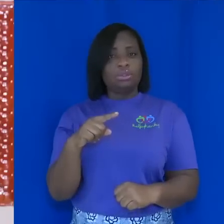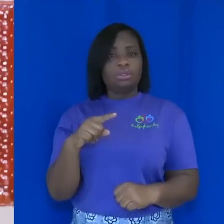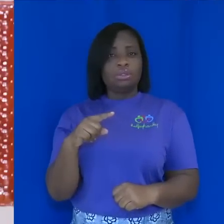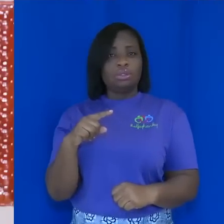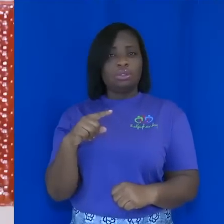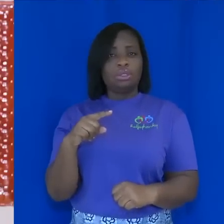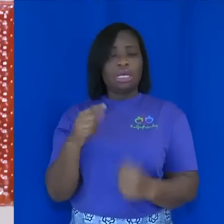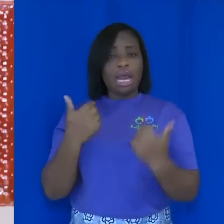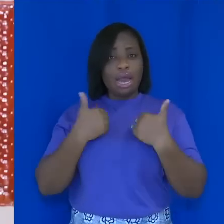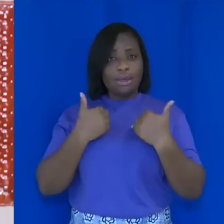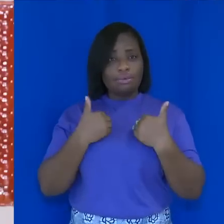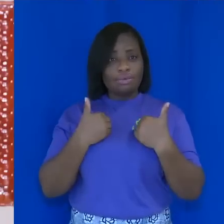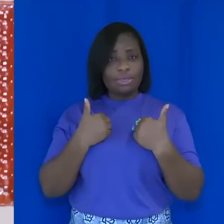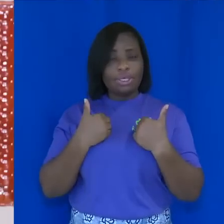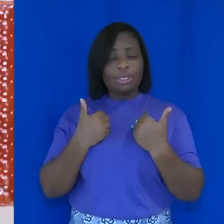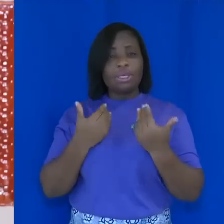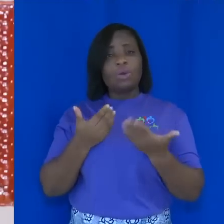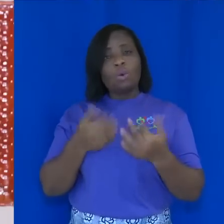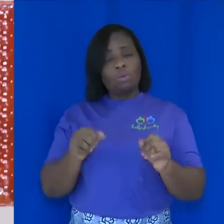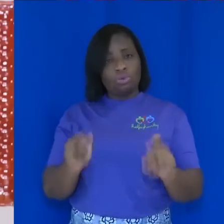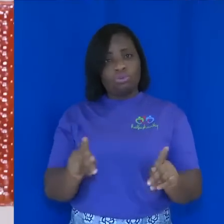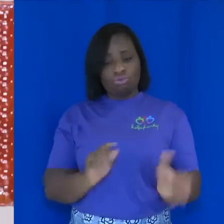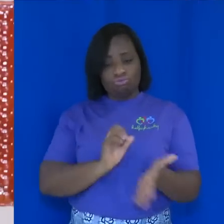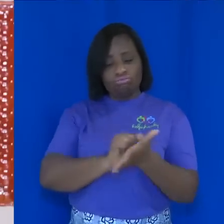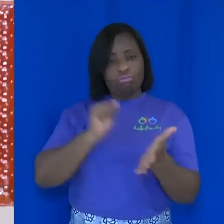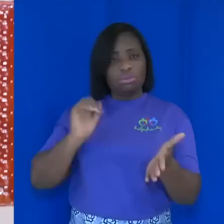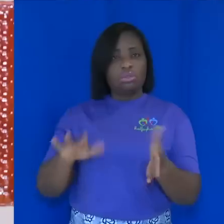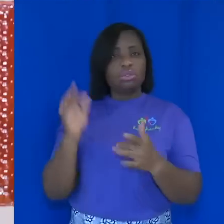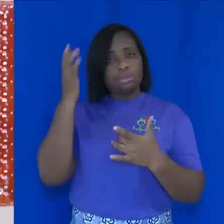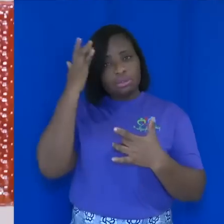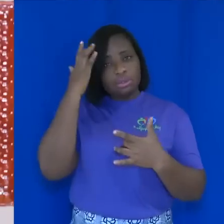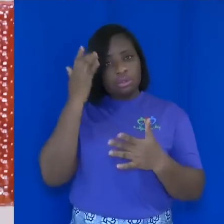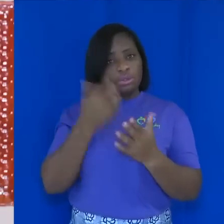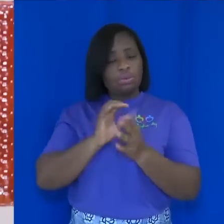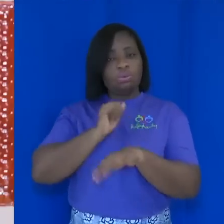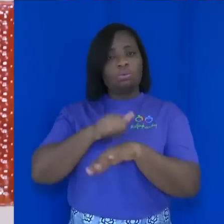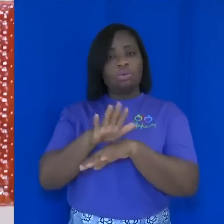ama yɛn kwan apam yareɛ no koraa ɛfiri yɛn man mu.